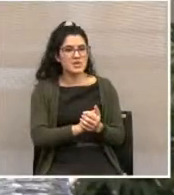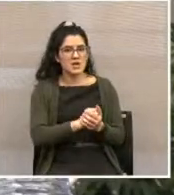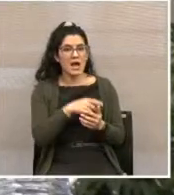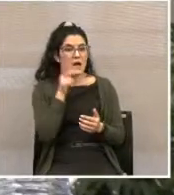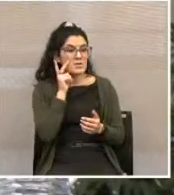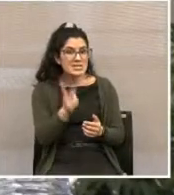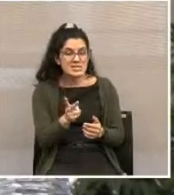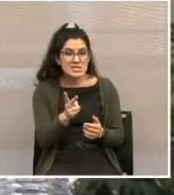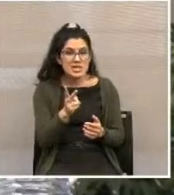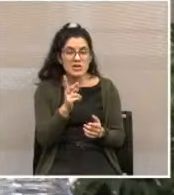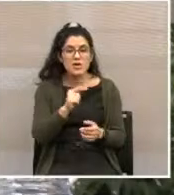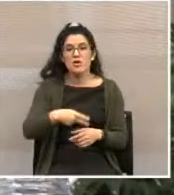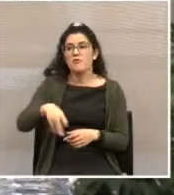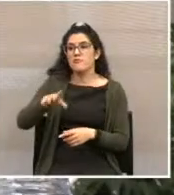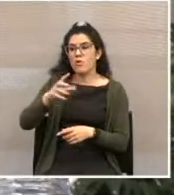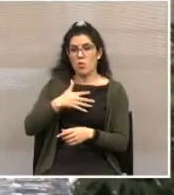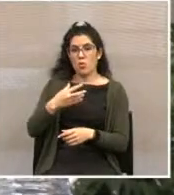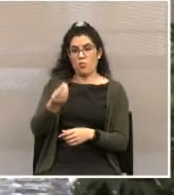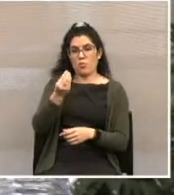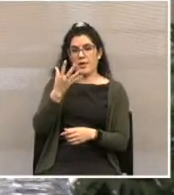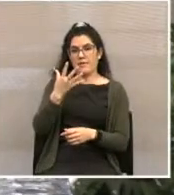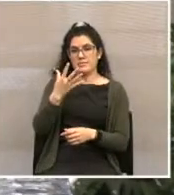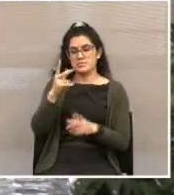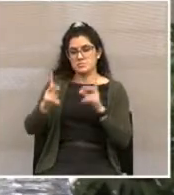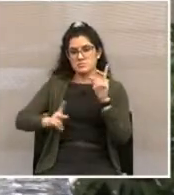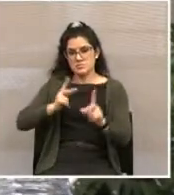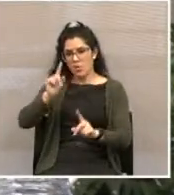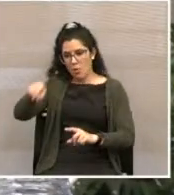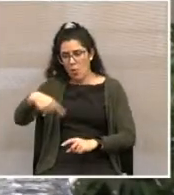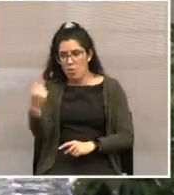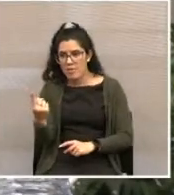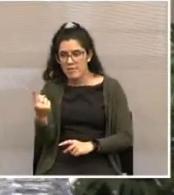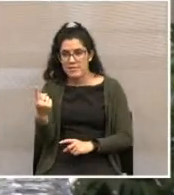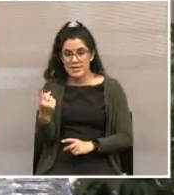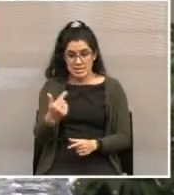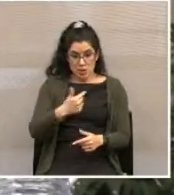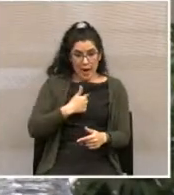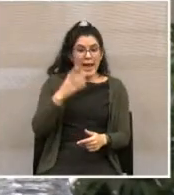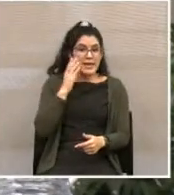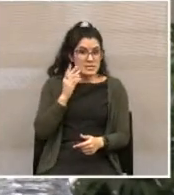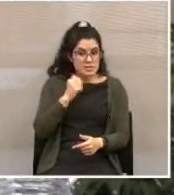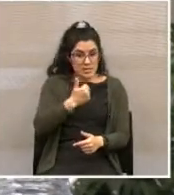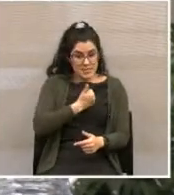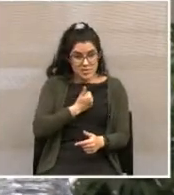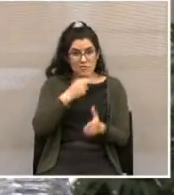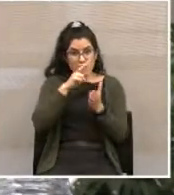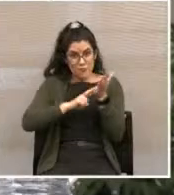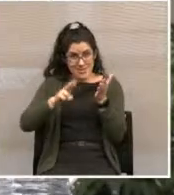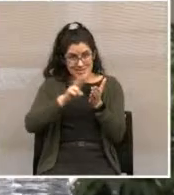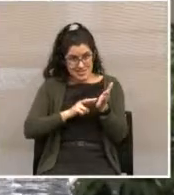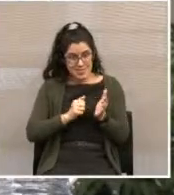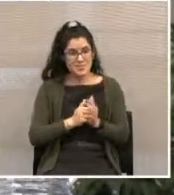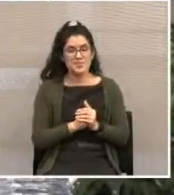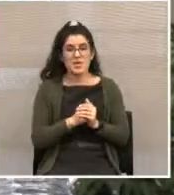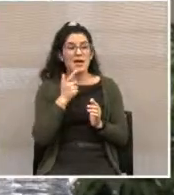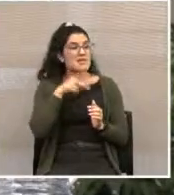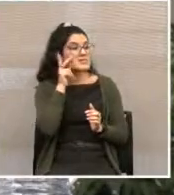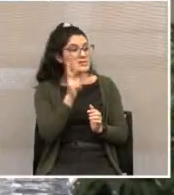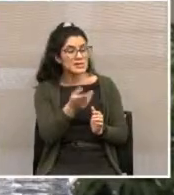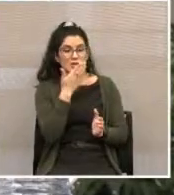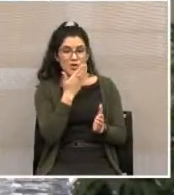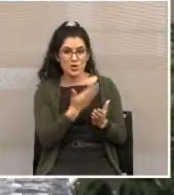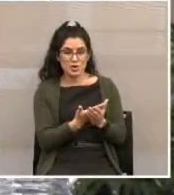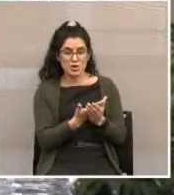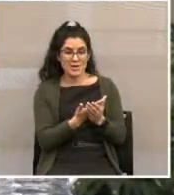only. So I'm not talking about things that I did not live. I've lived it. So I've seen the good,